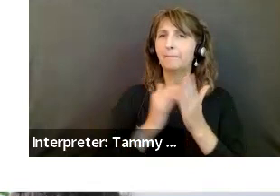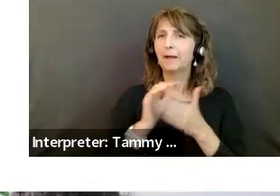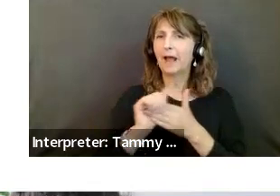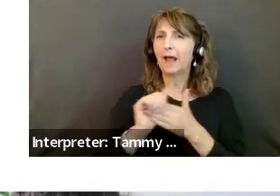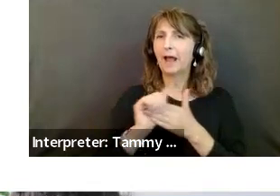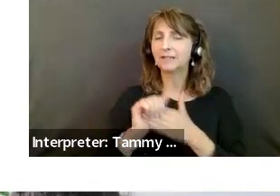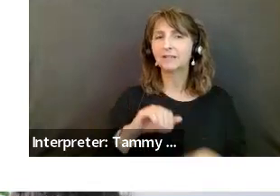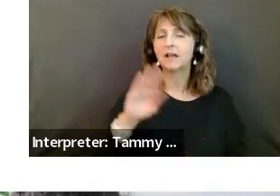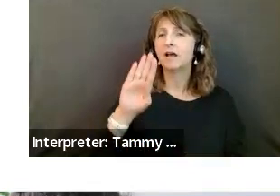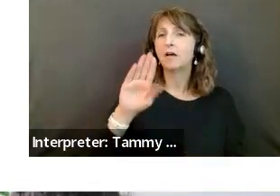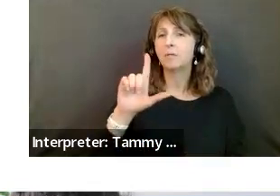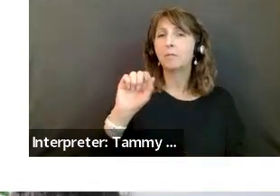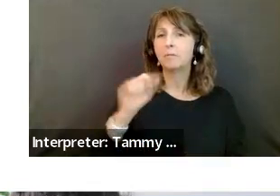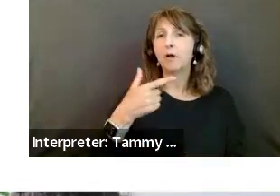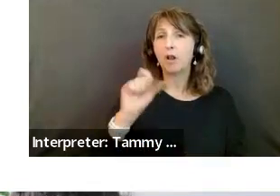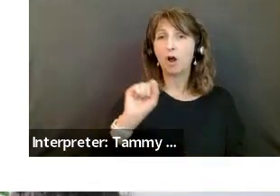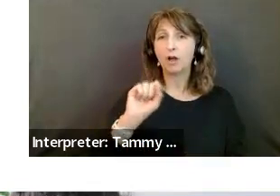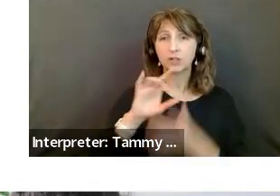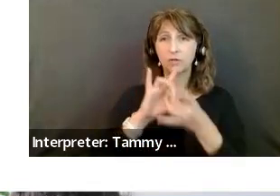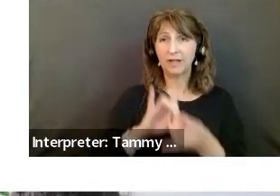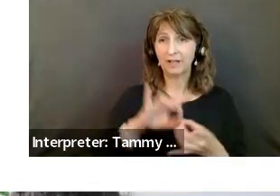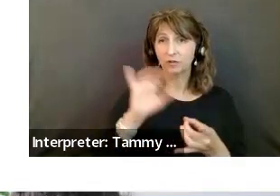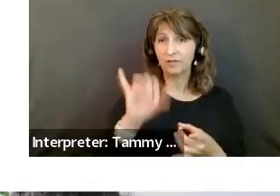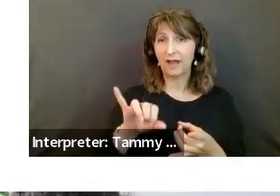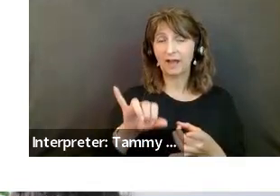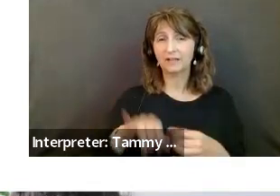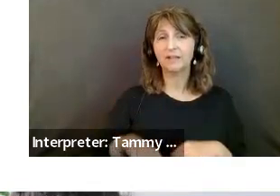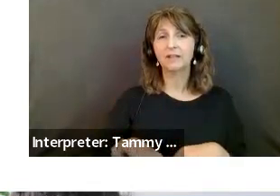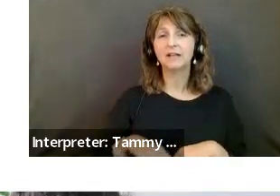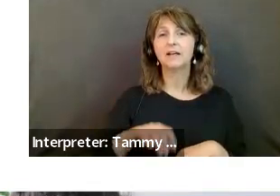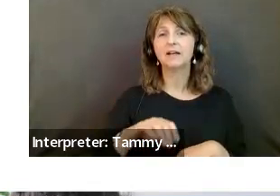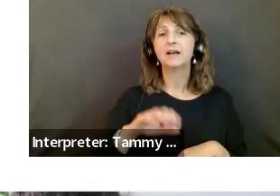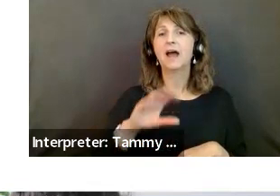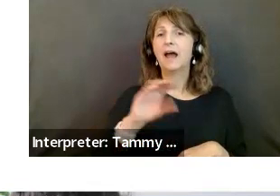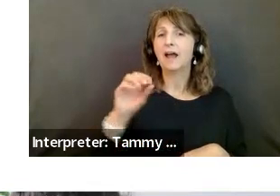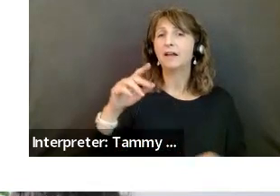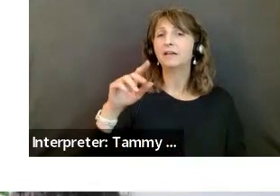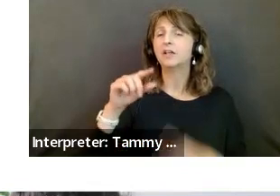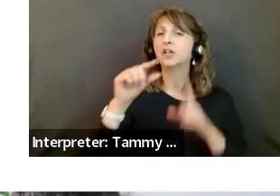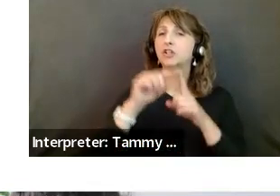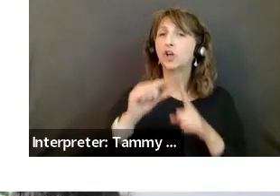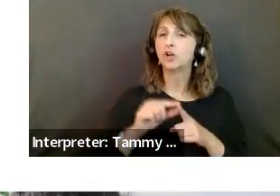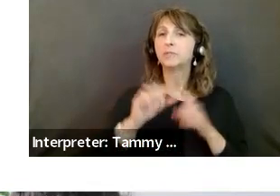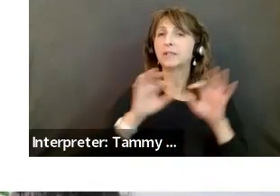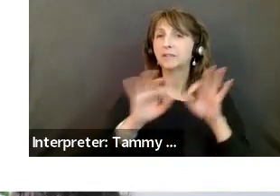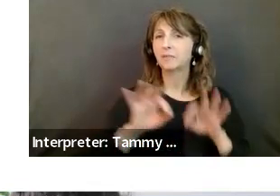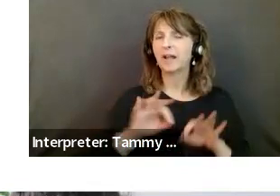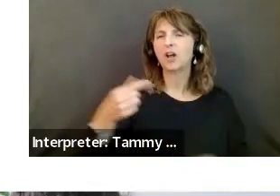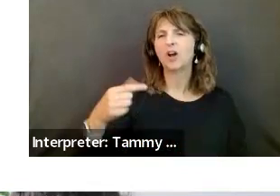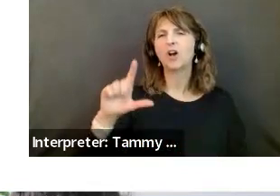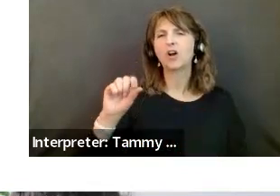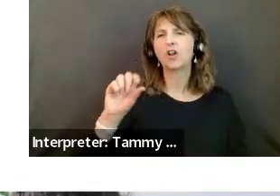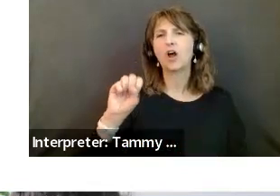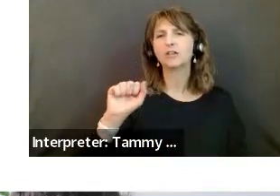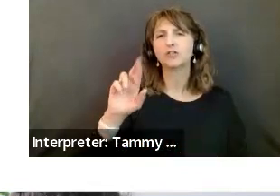that relate to that topic and podcasts. And then we also have terms and acronyms explained for these topics. We have a glossary that we'll